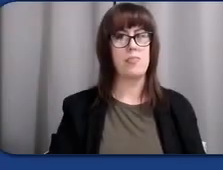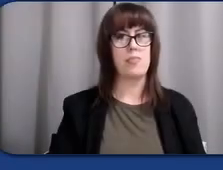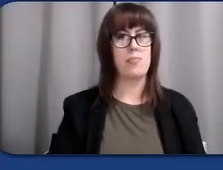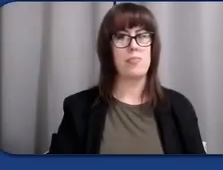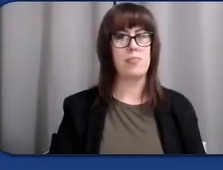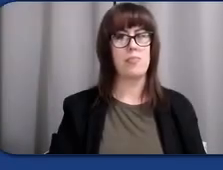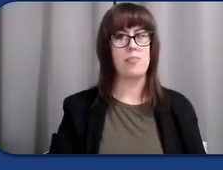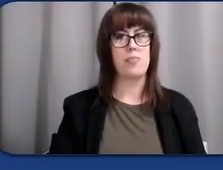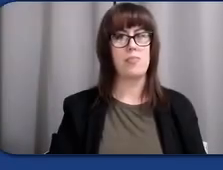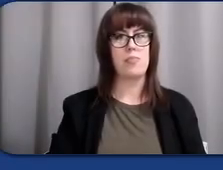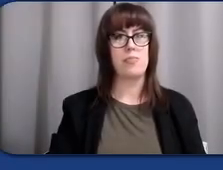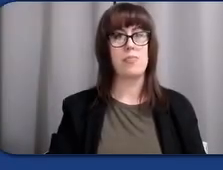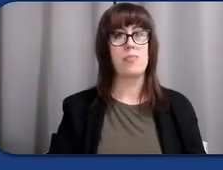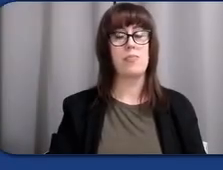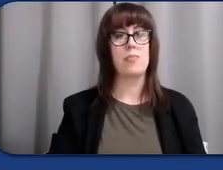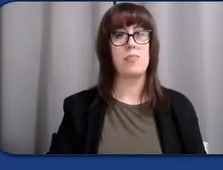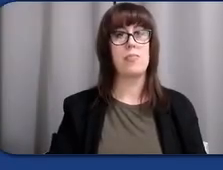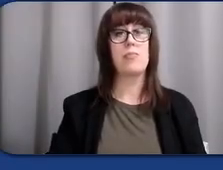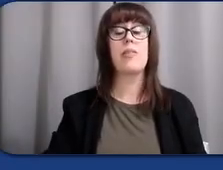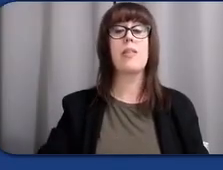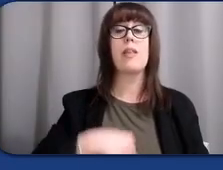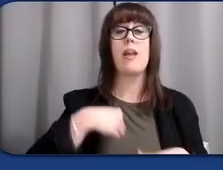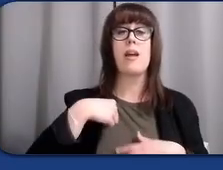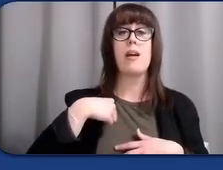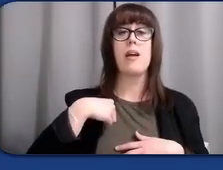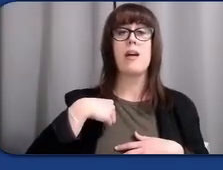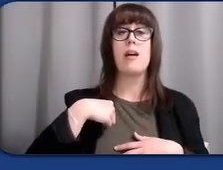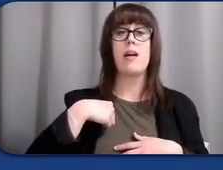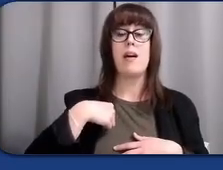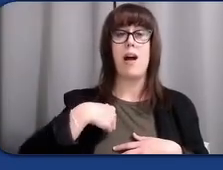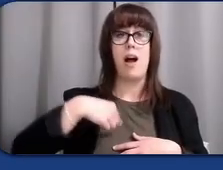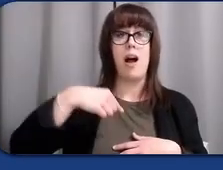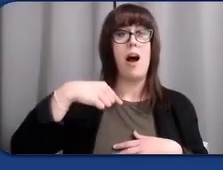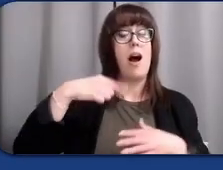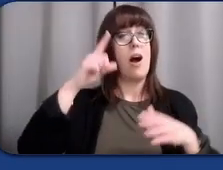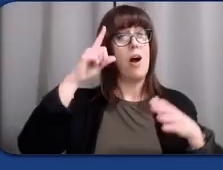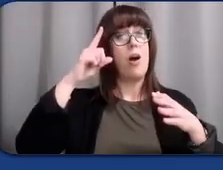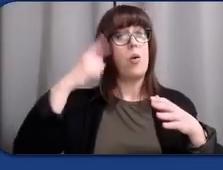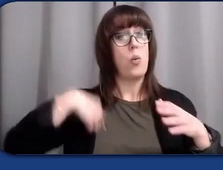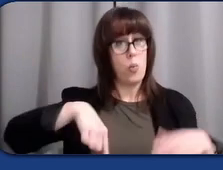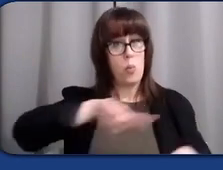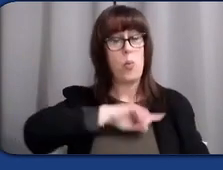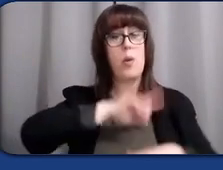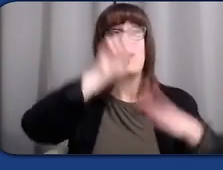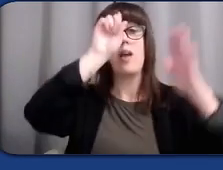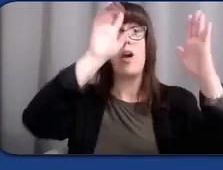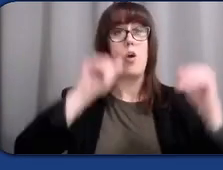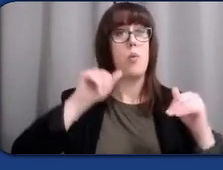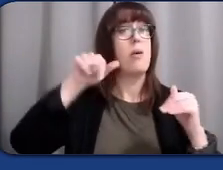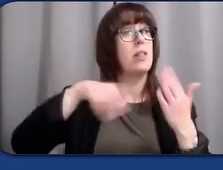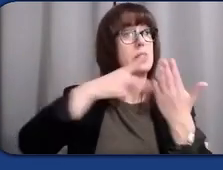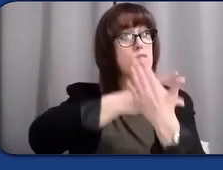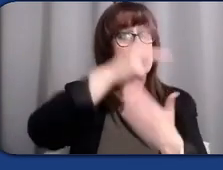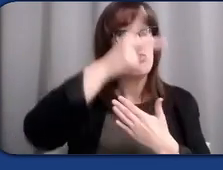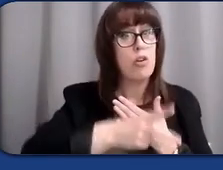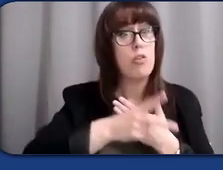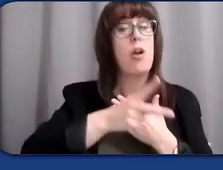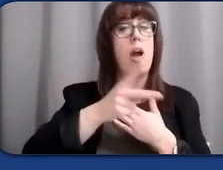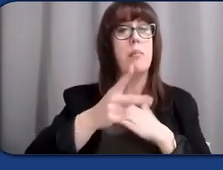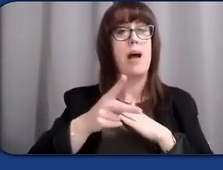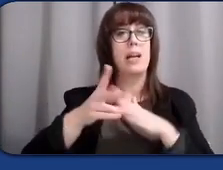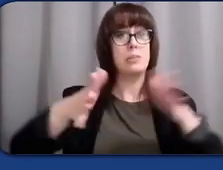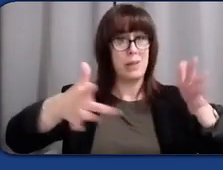And I think we hope that you will share this. This program has been